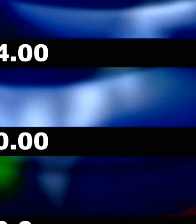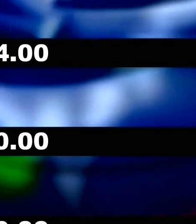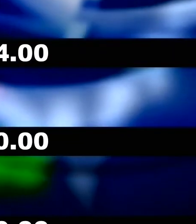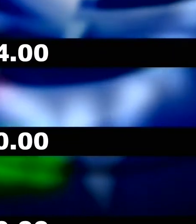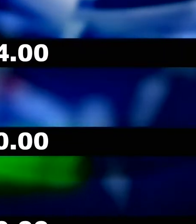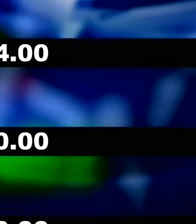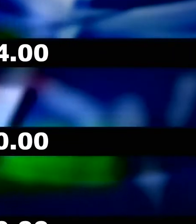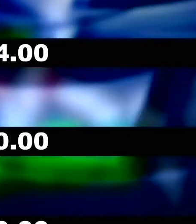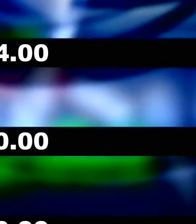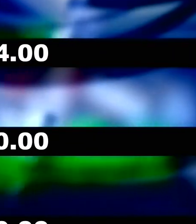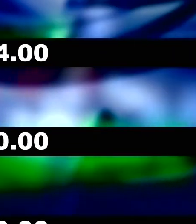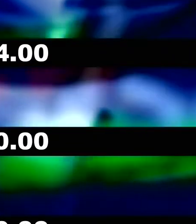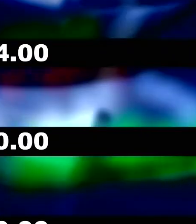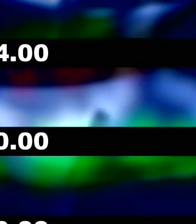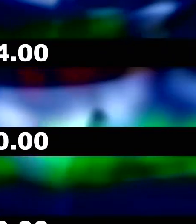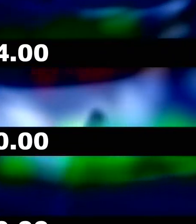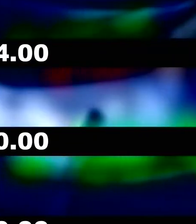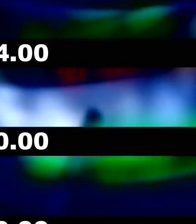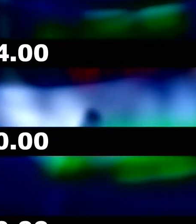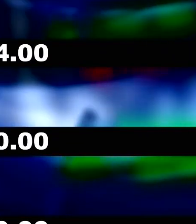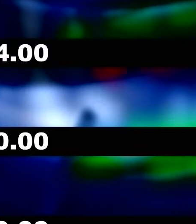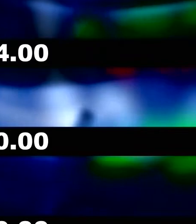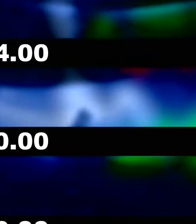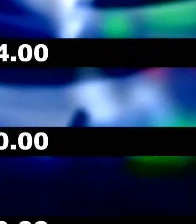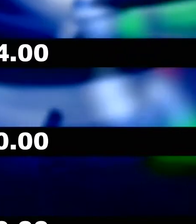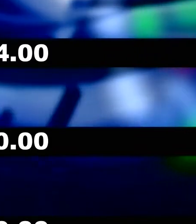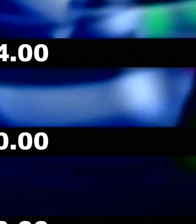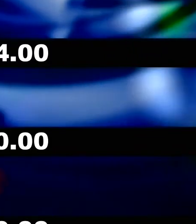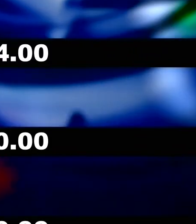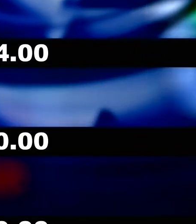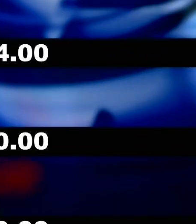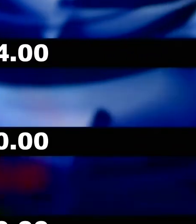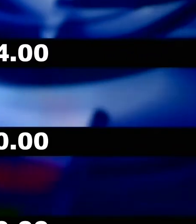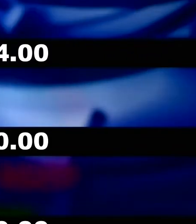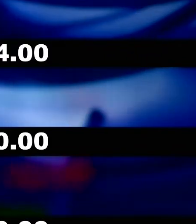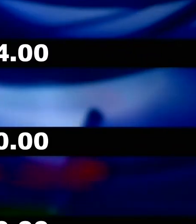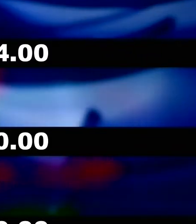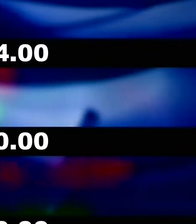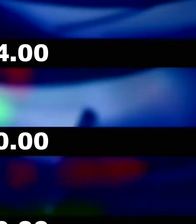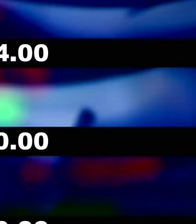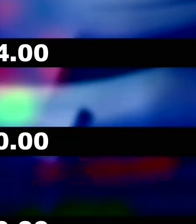In Trinidad and Tobago, Trinidad Cement Limited was the volume leader with